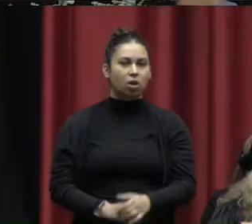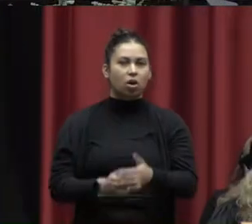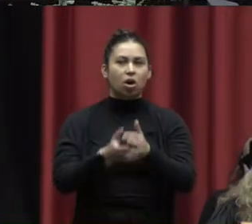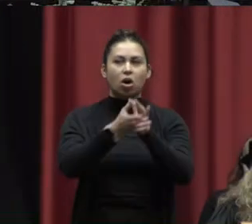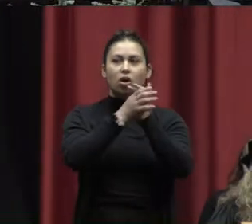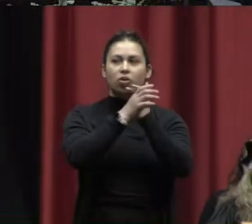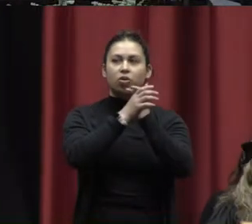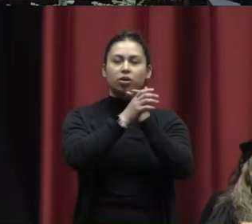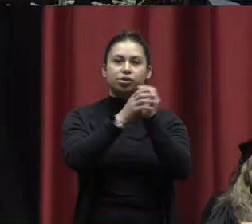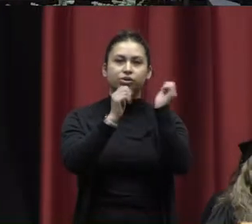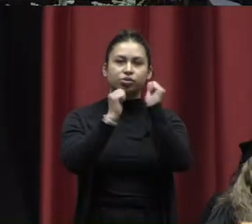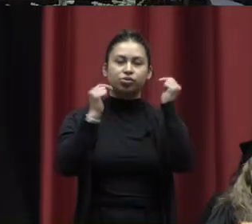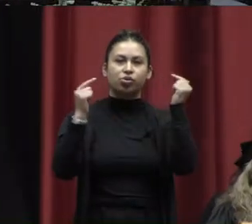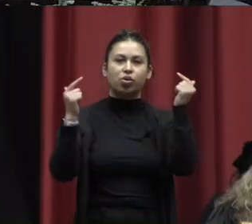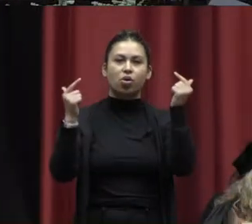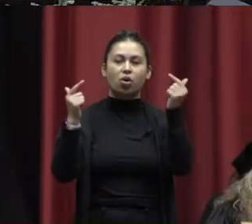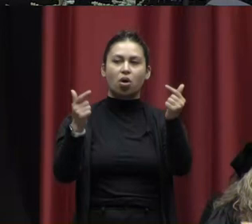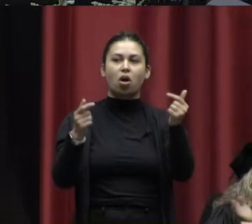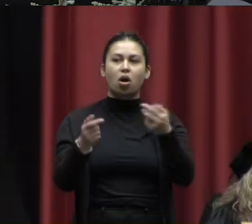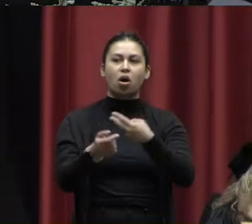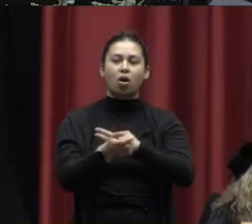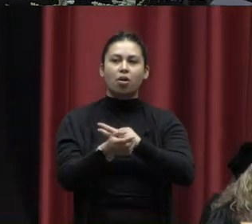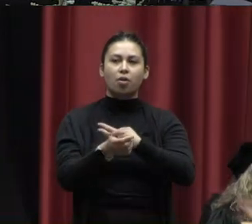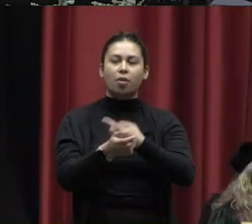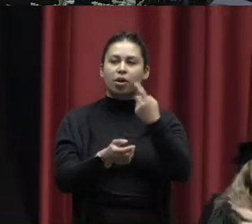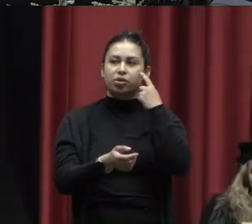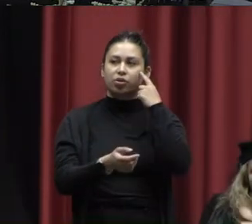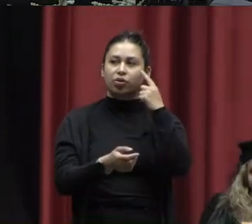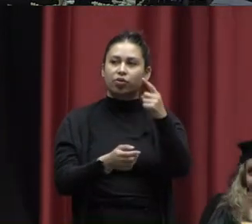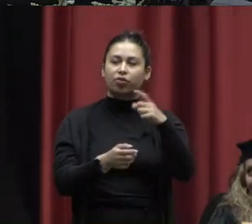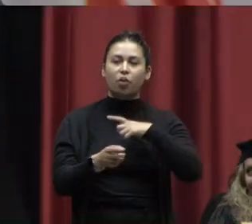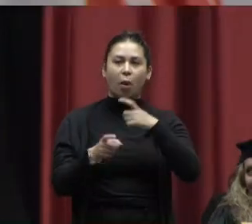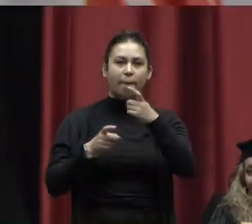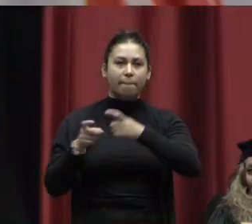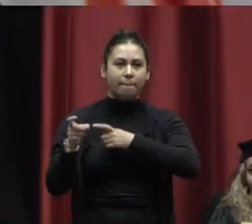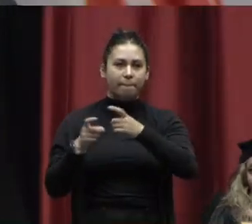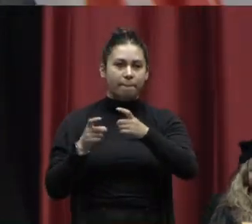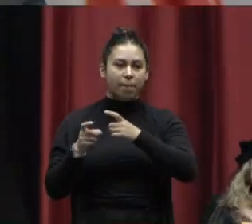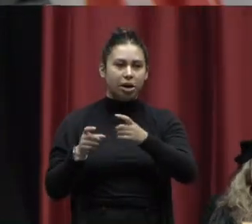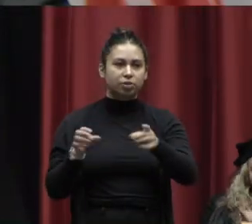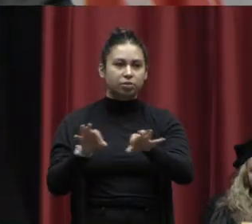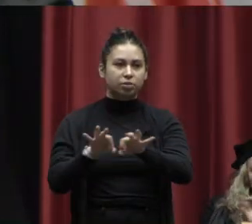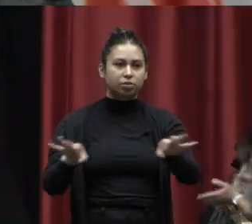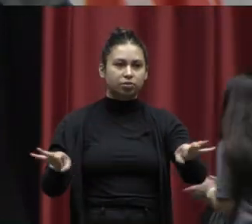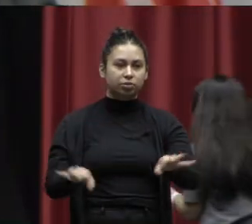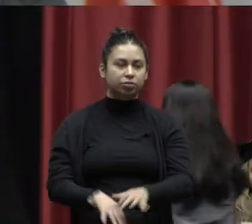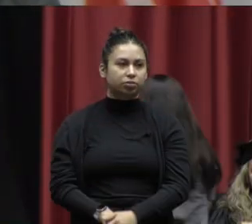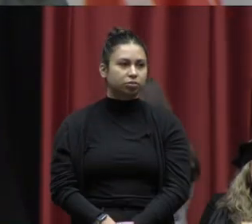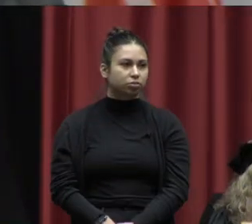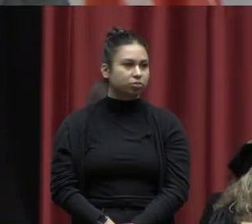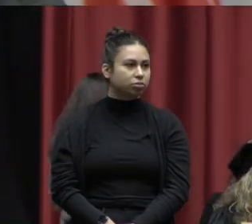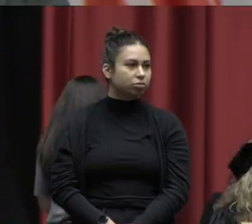Congratulations to all of our Master of Science and Project Management graduates.